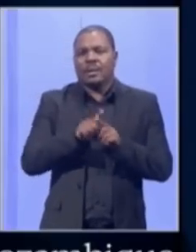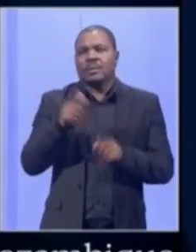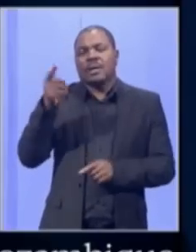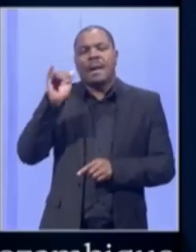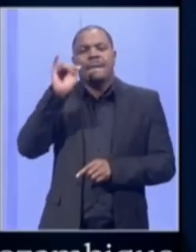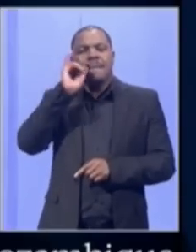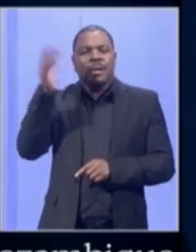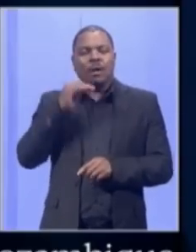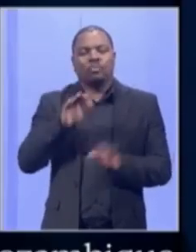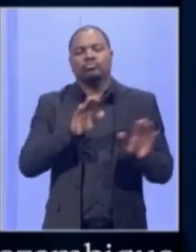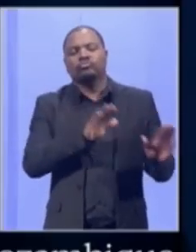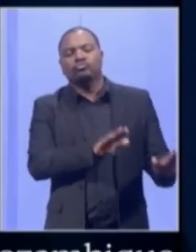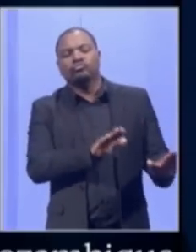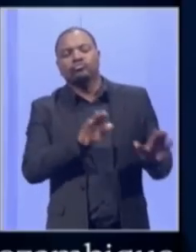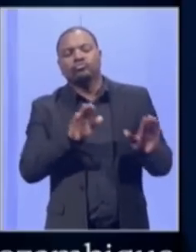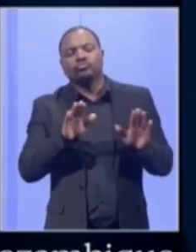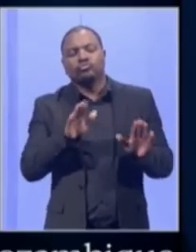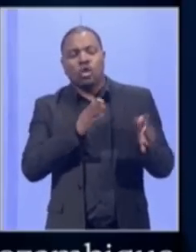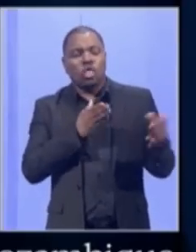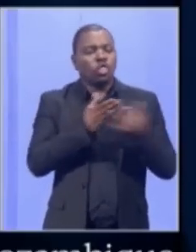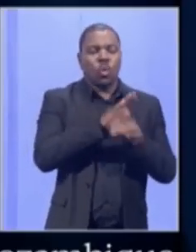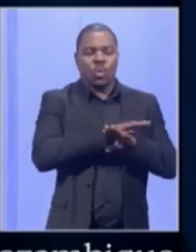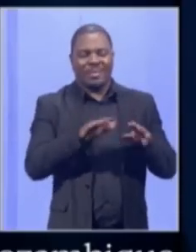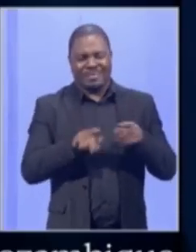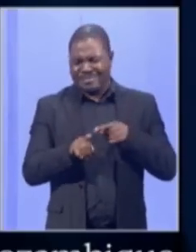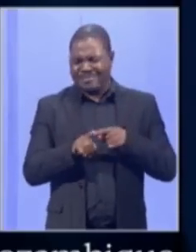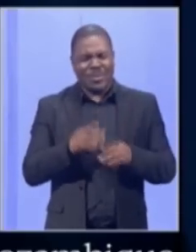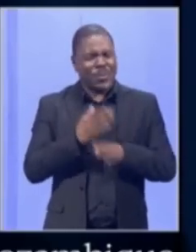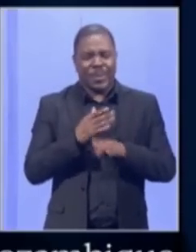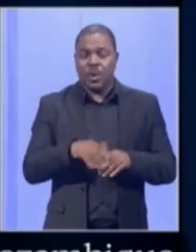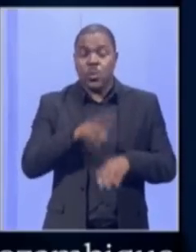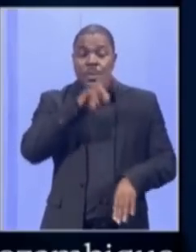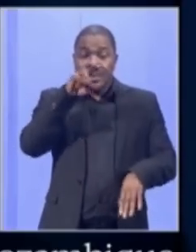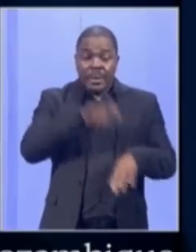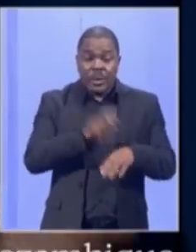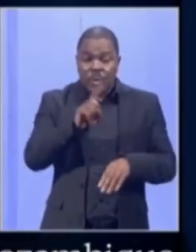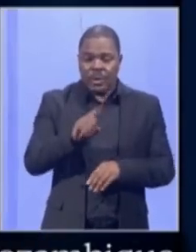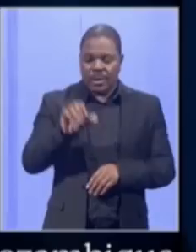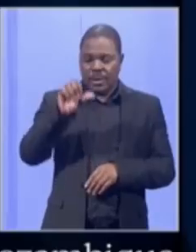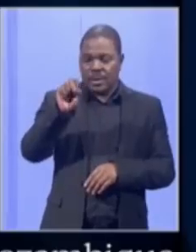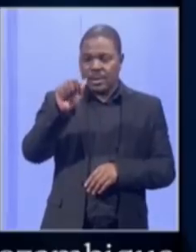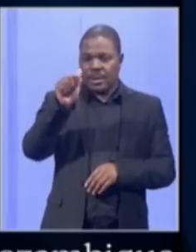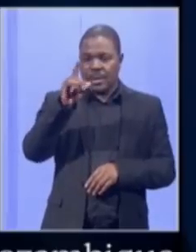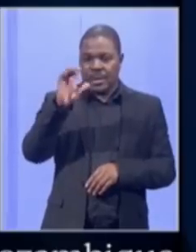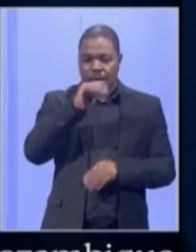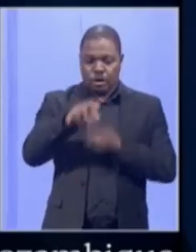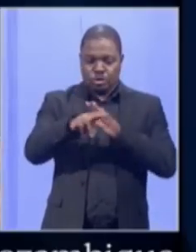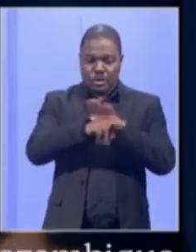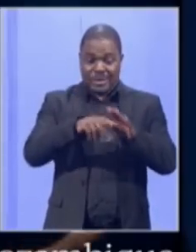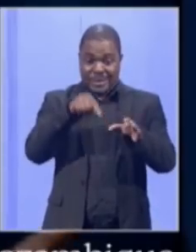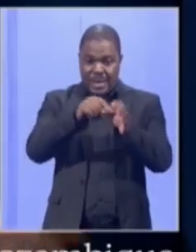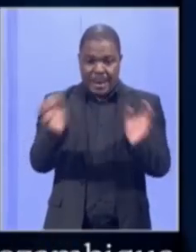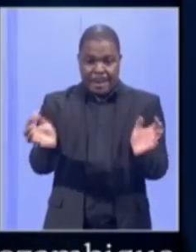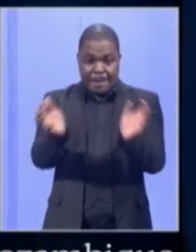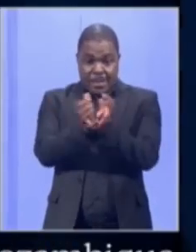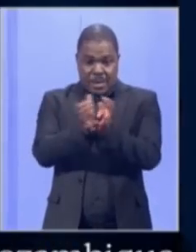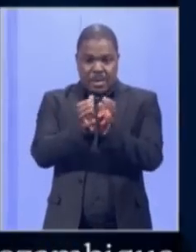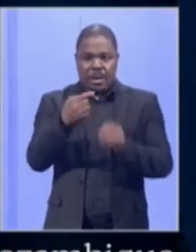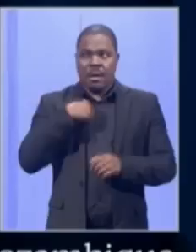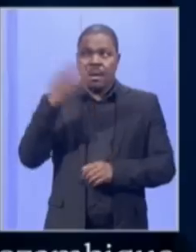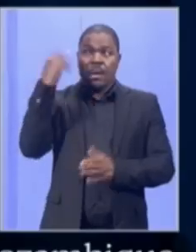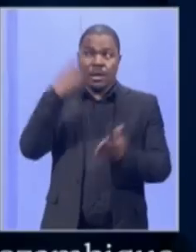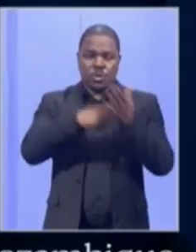so-called quiet diplomacy, that doesn't work. We need the region, SADC region, which is going to meet. As I asked last